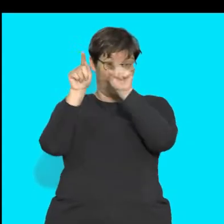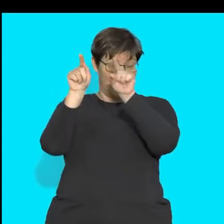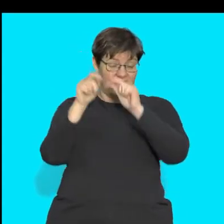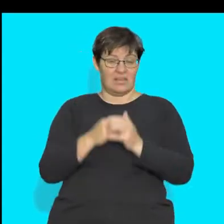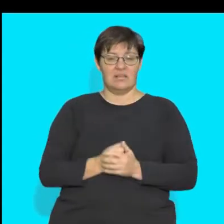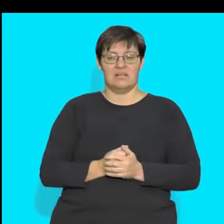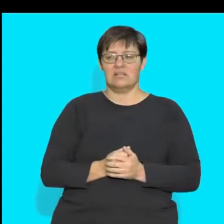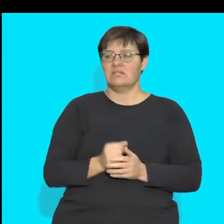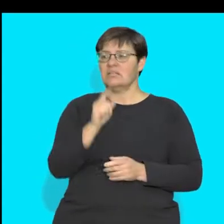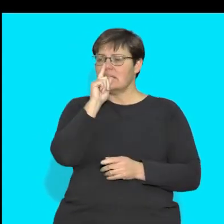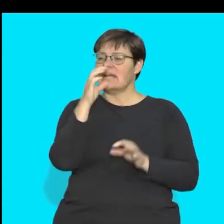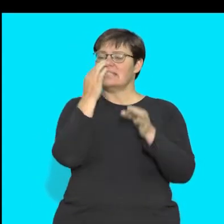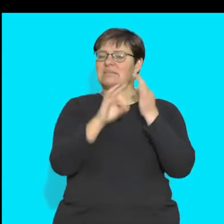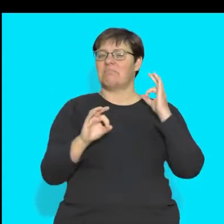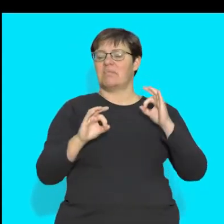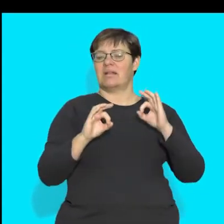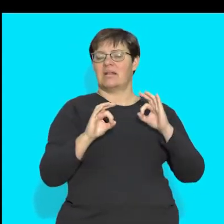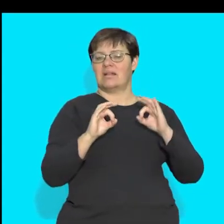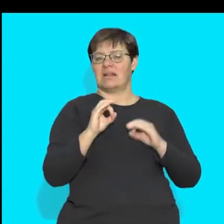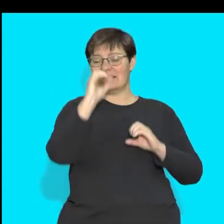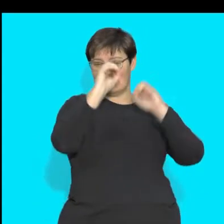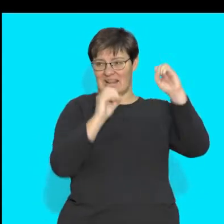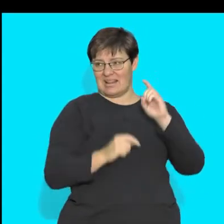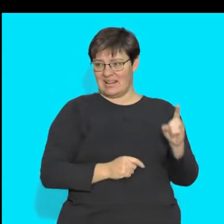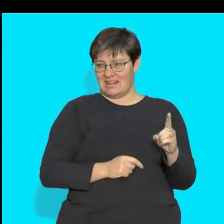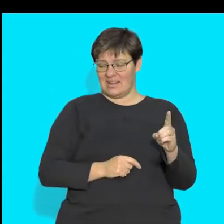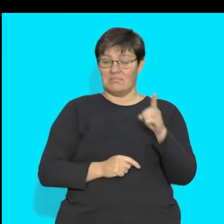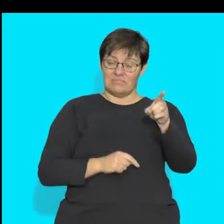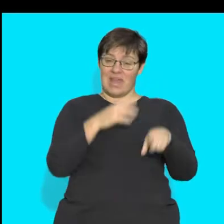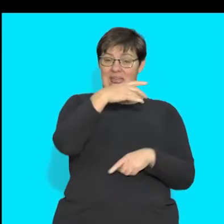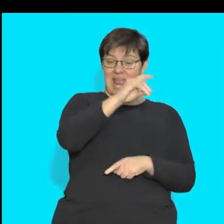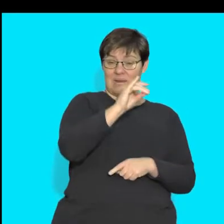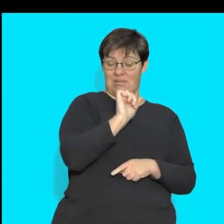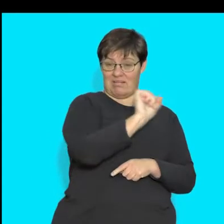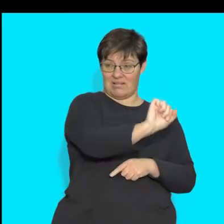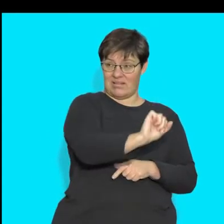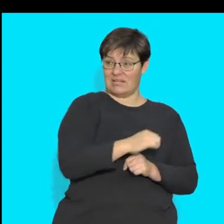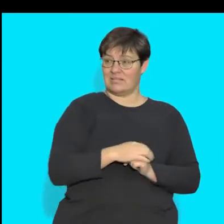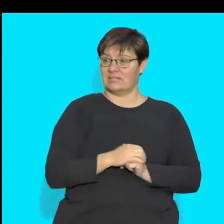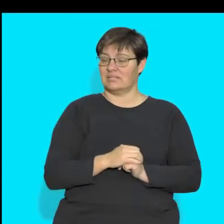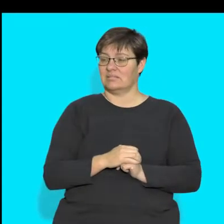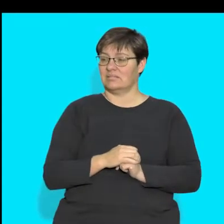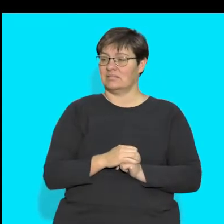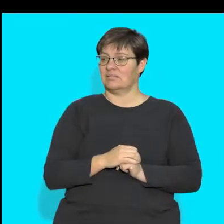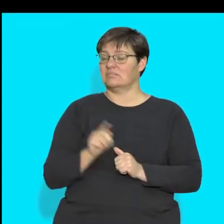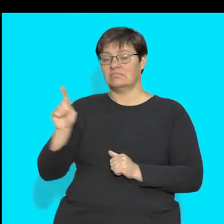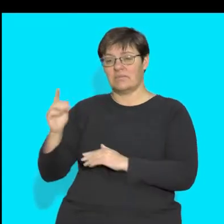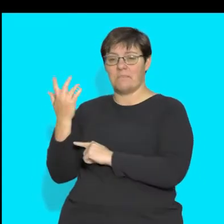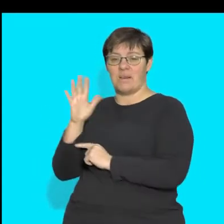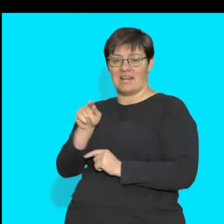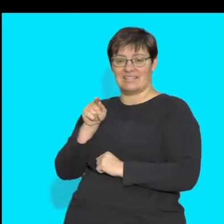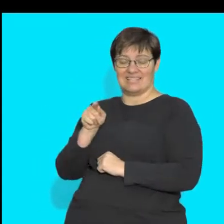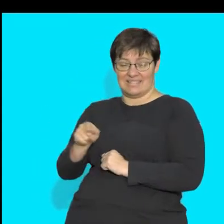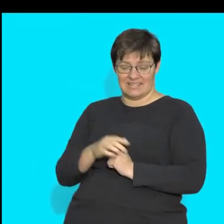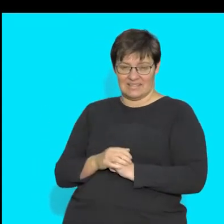to see just a simple cell. This one, this is an animal cell, and this is a